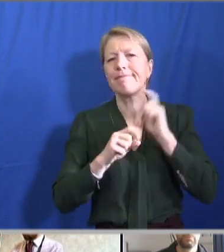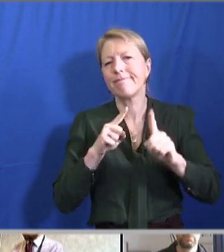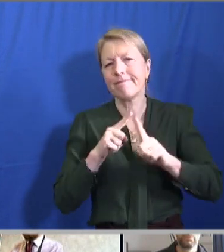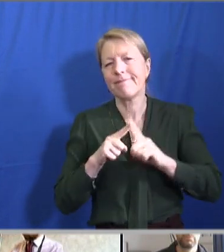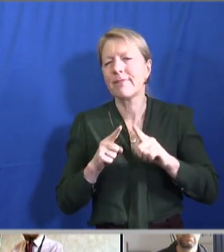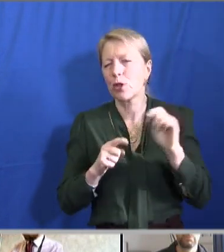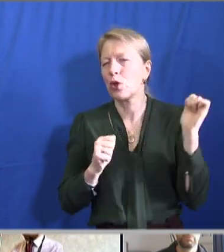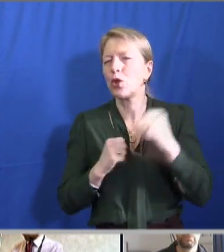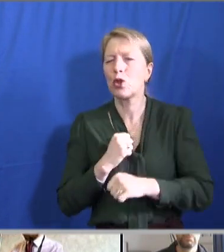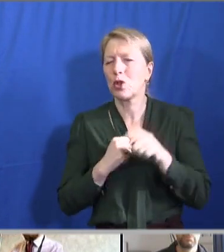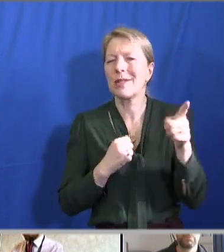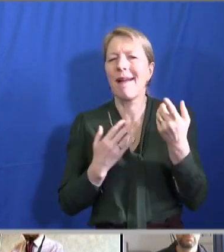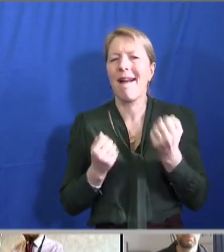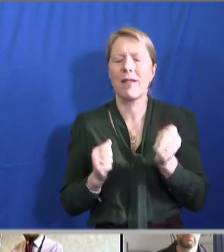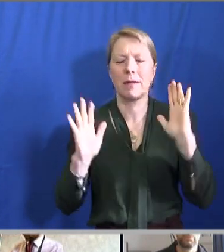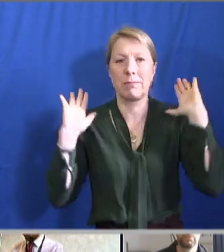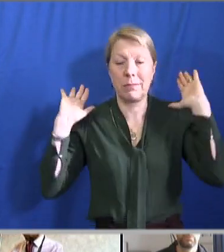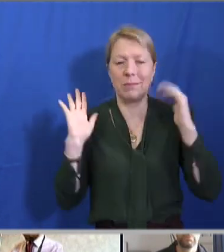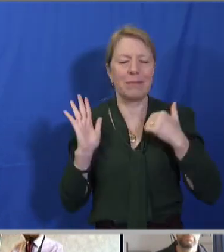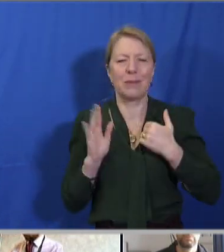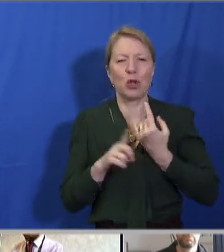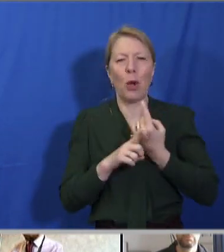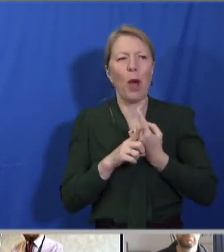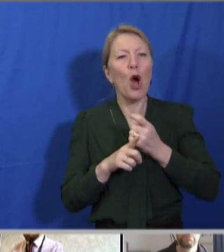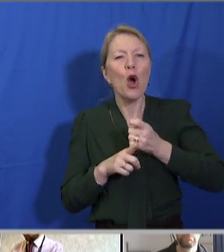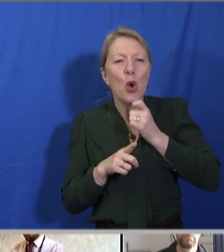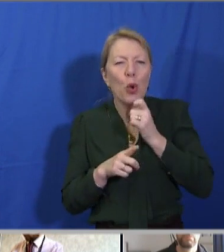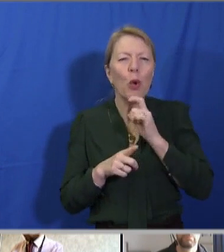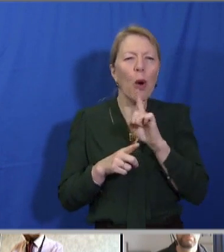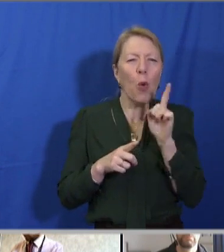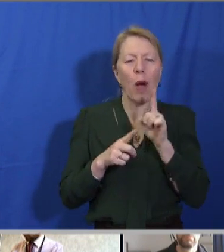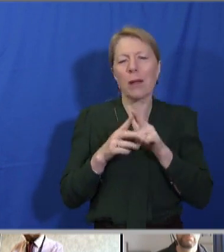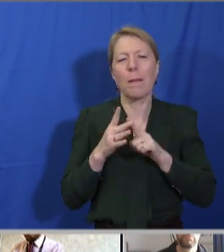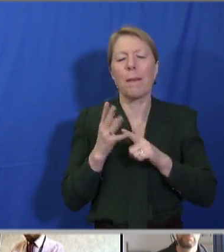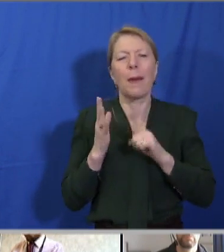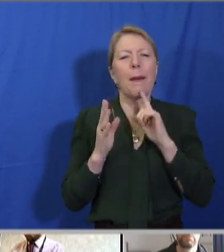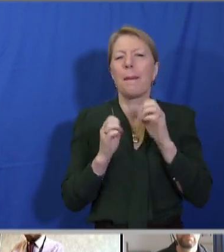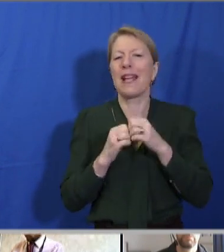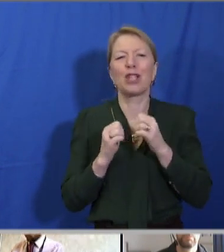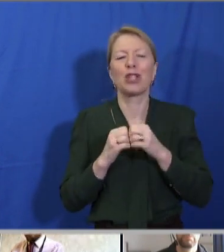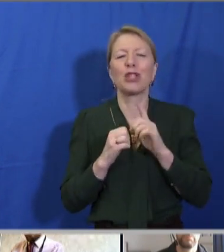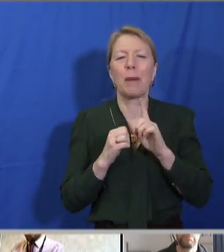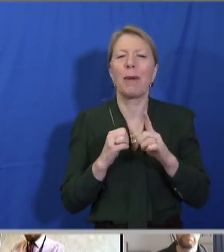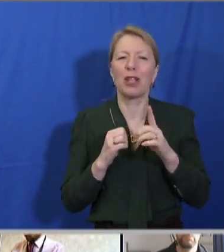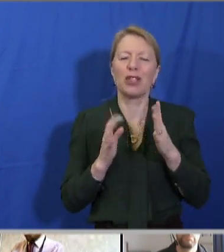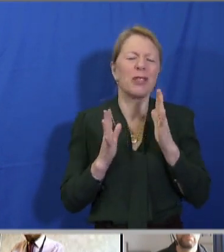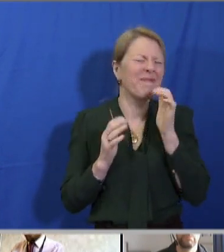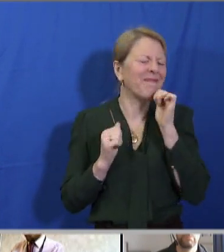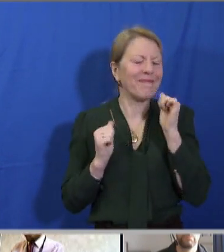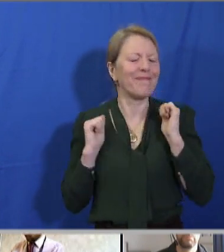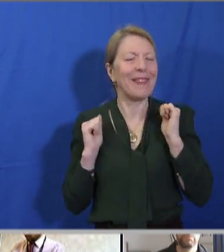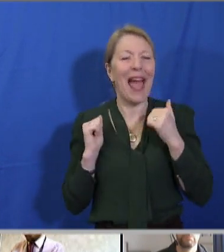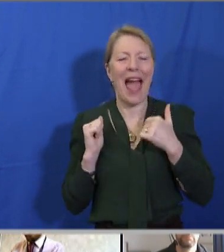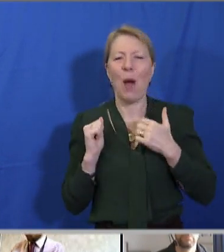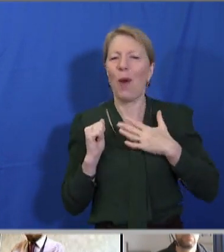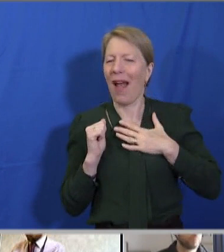their own home as well. I'll not go into the individual details if you don't mind just on this call, but it's something that I'd be keen to follow